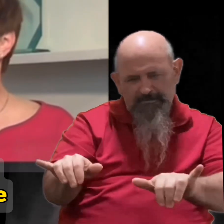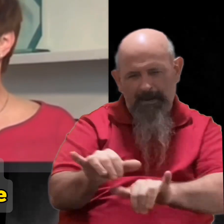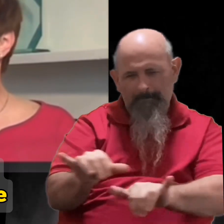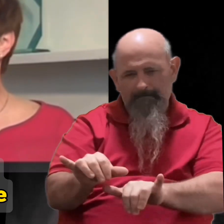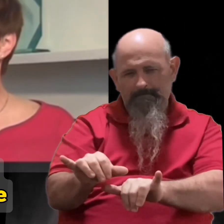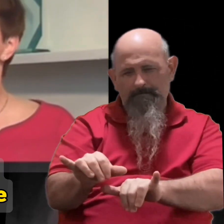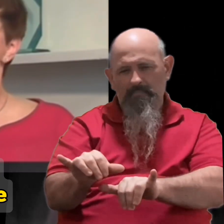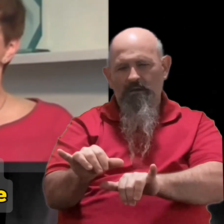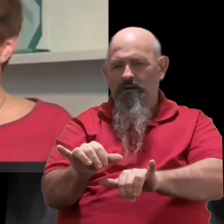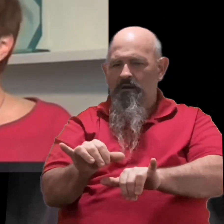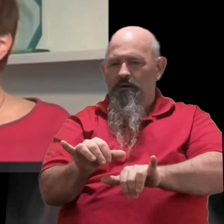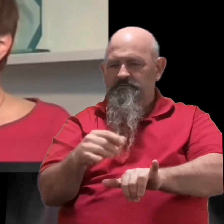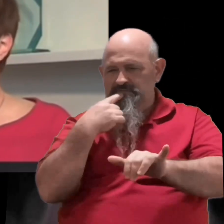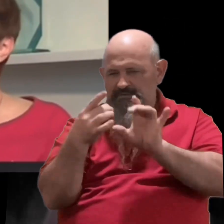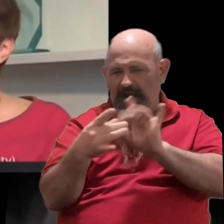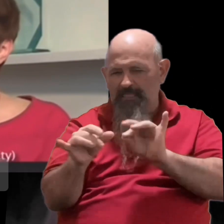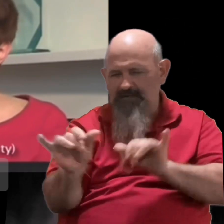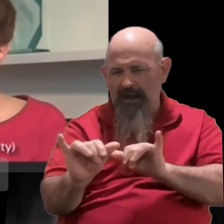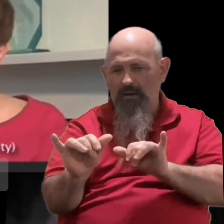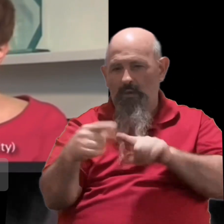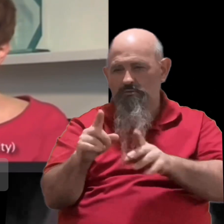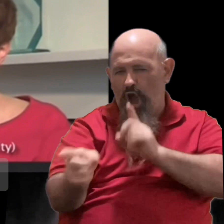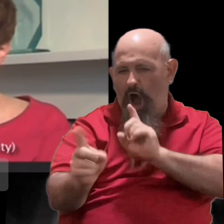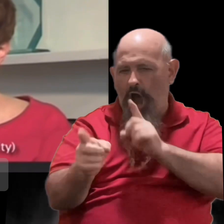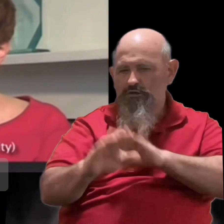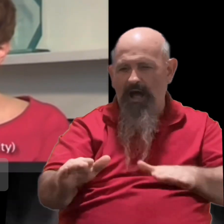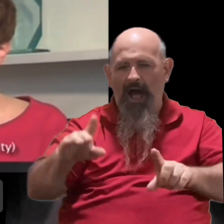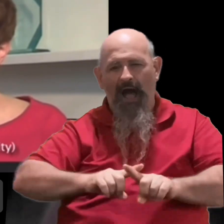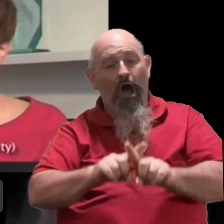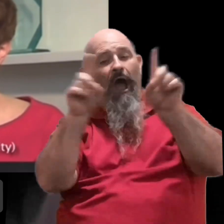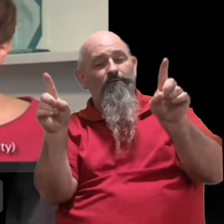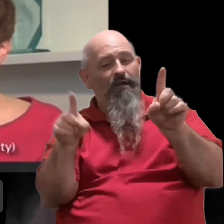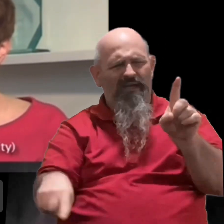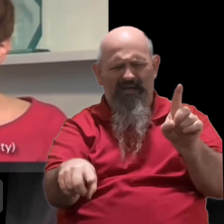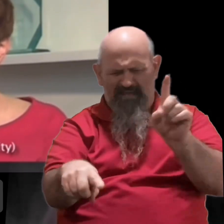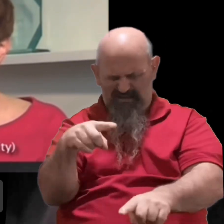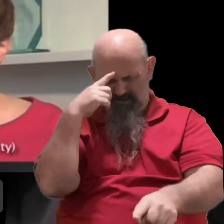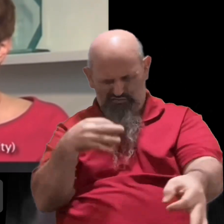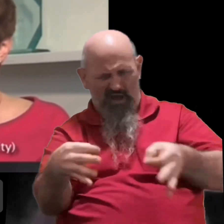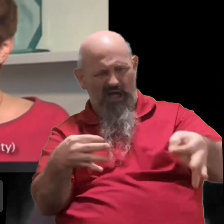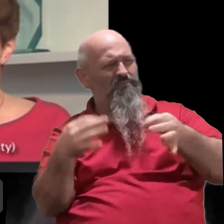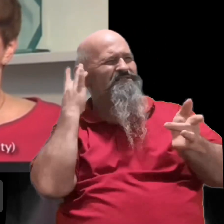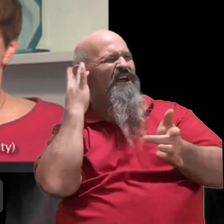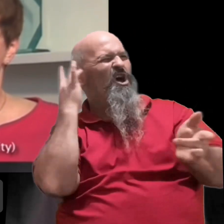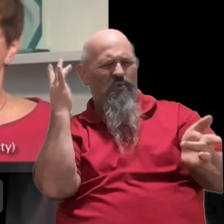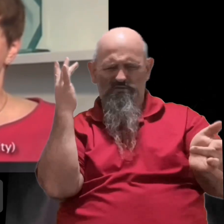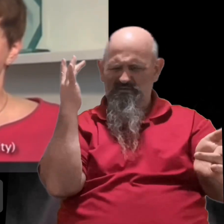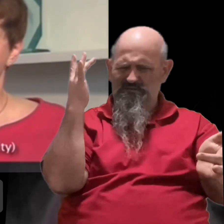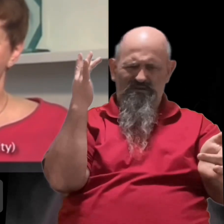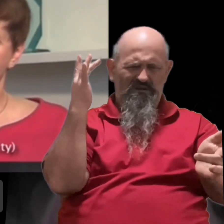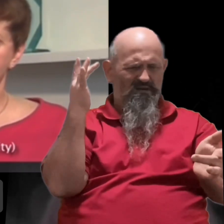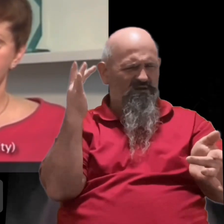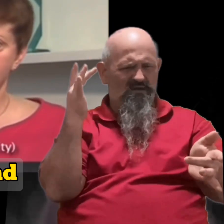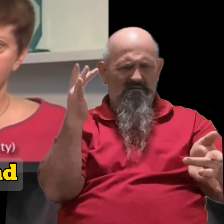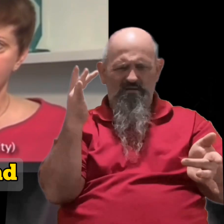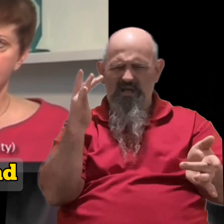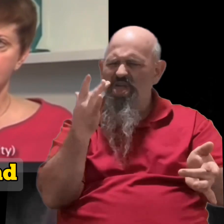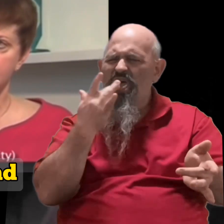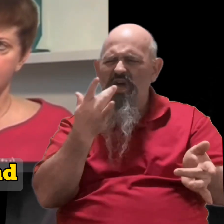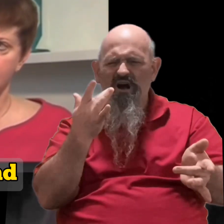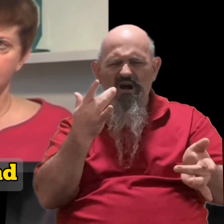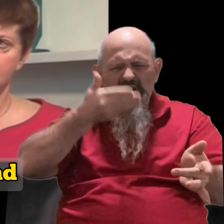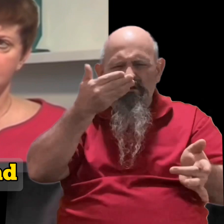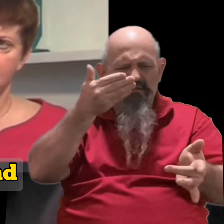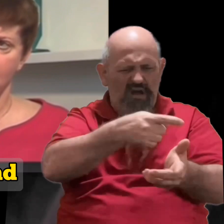to say the same. When you talk to the child, however, and they cannot describe the sounds, the tastes,